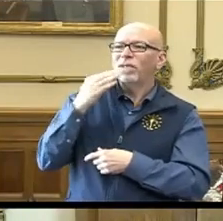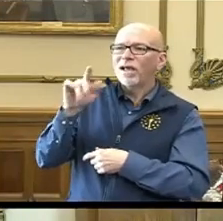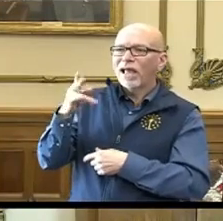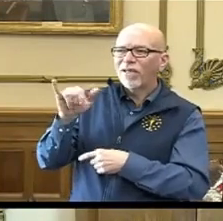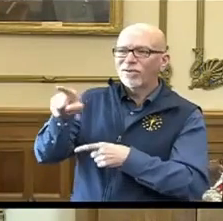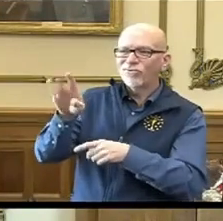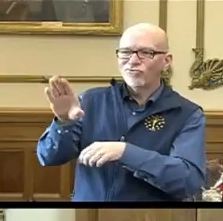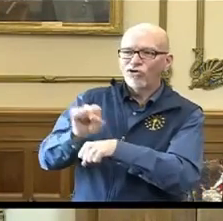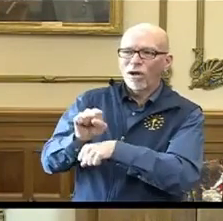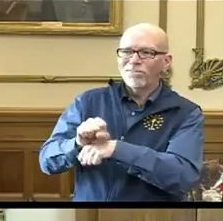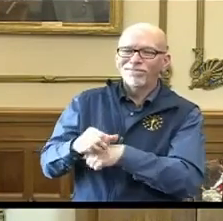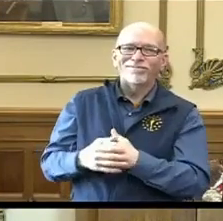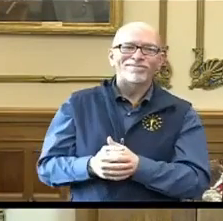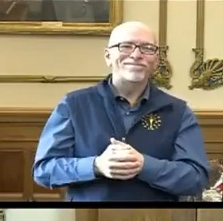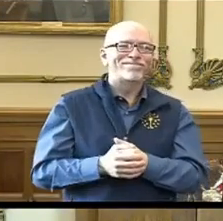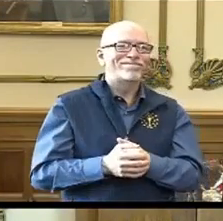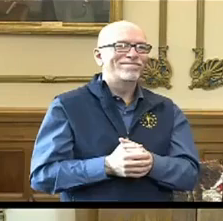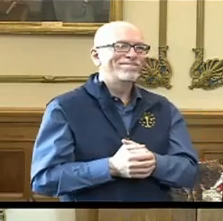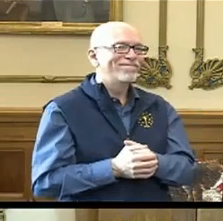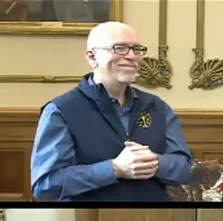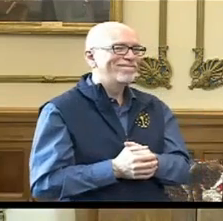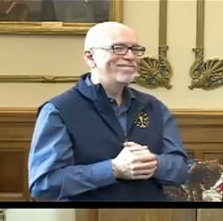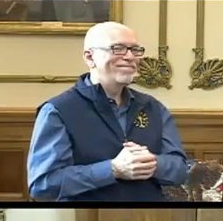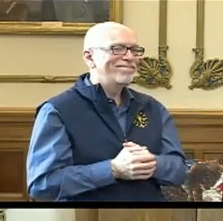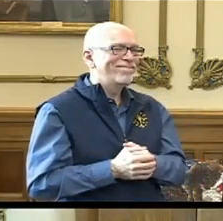job that you are doing.